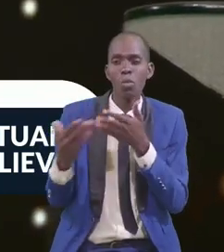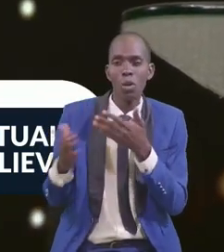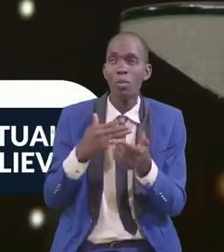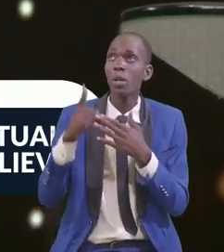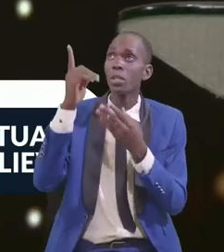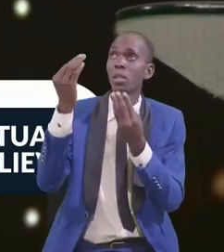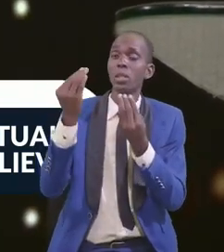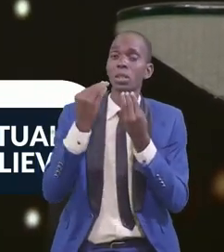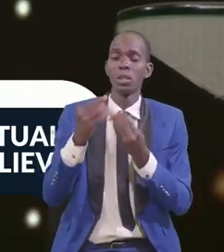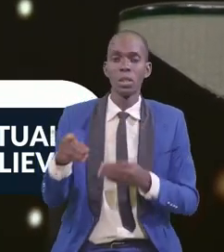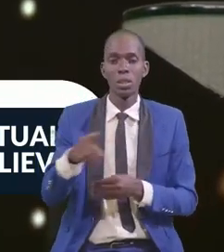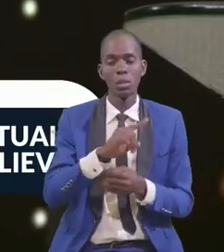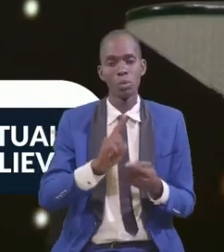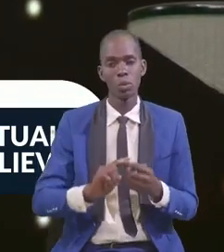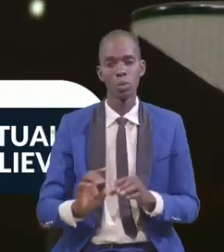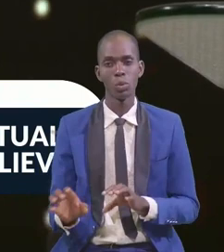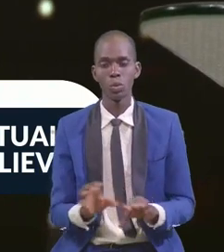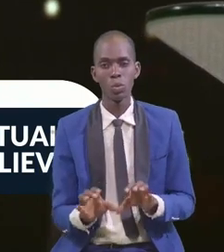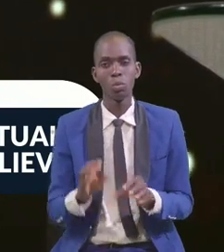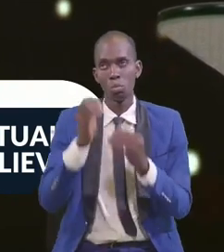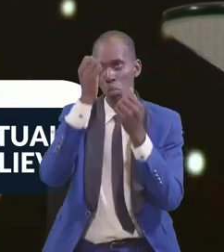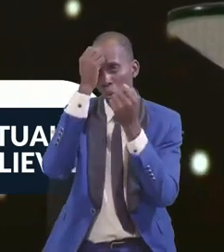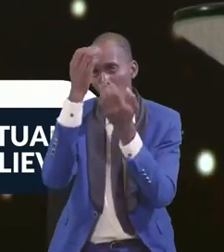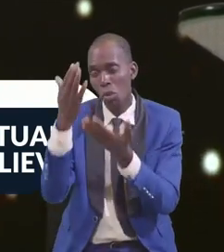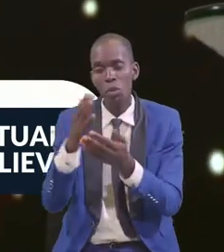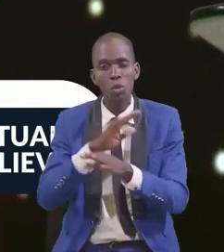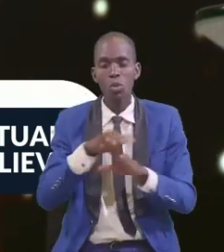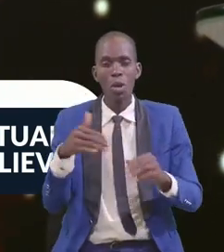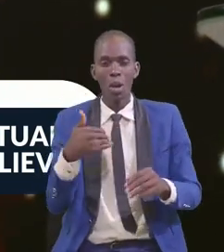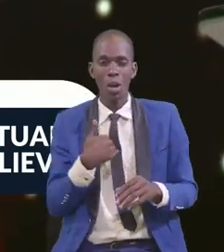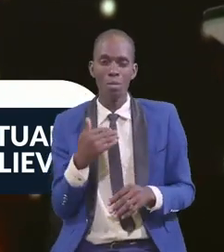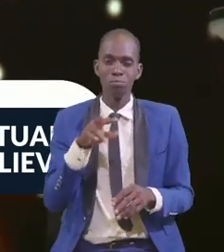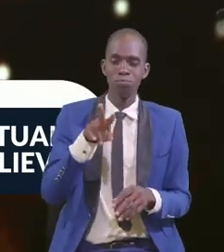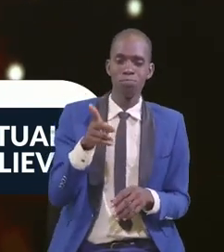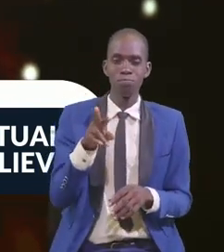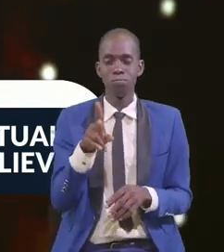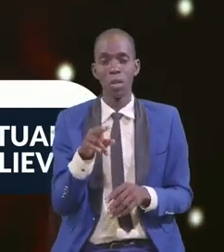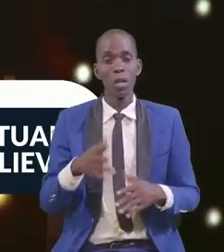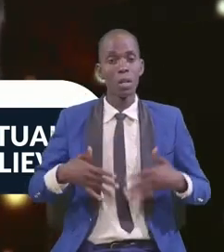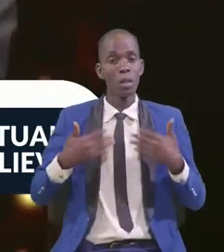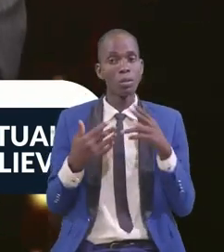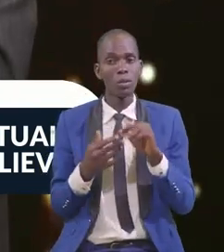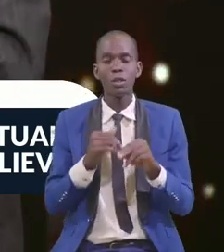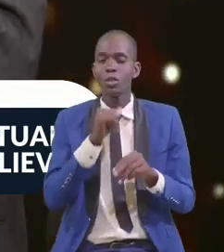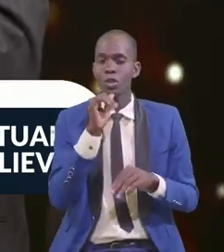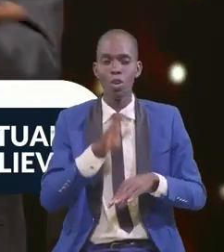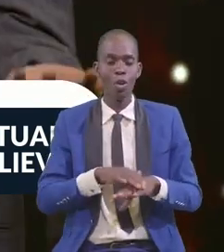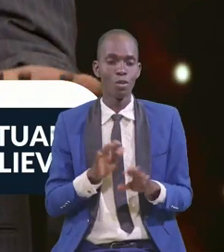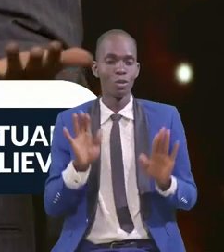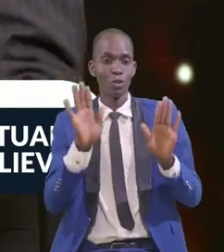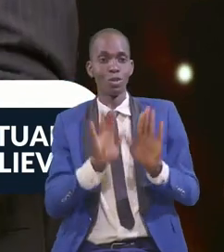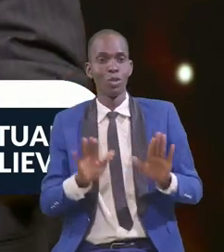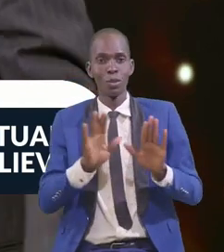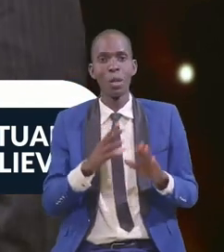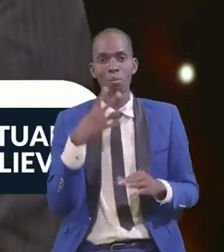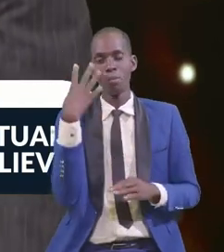he teaches them to do. They don't have a double life. They're not living like, you know, Sunday there's sunshine and